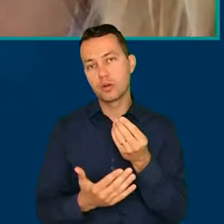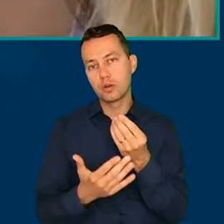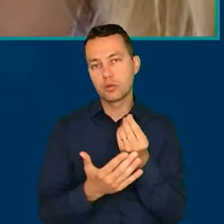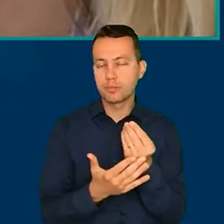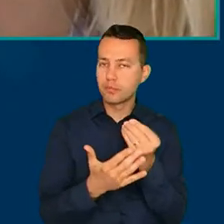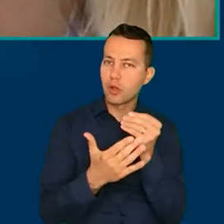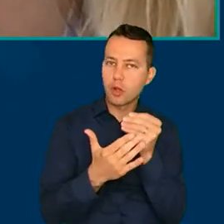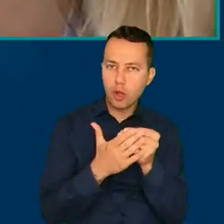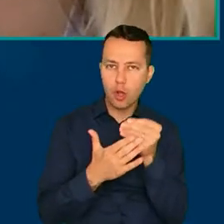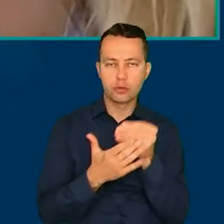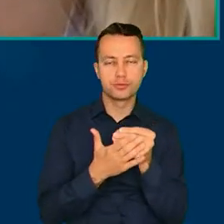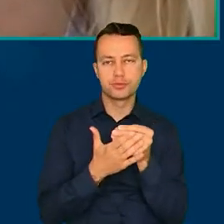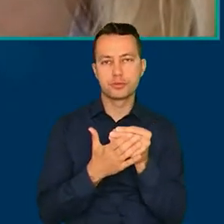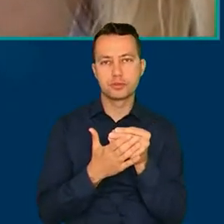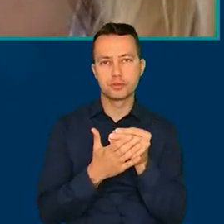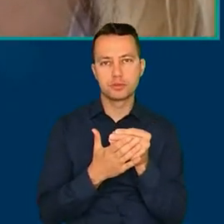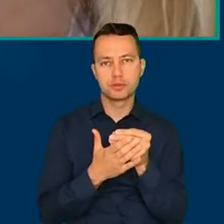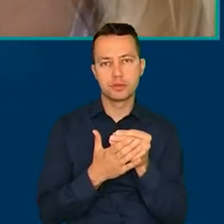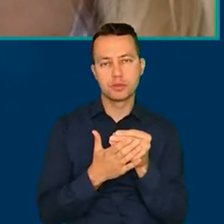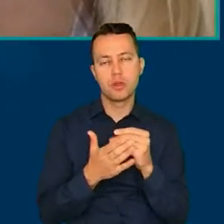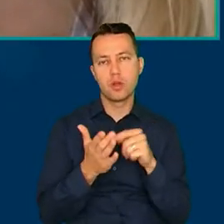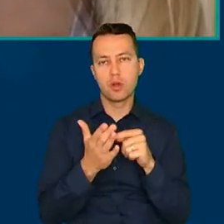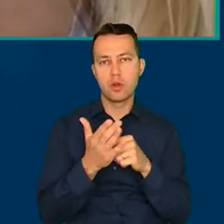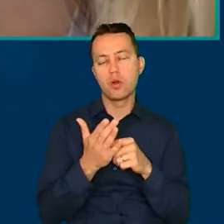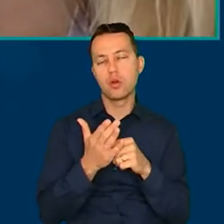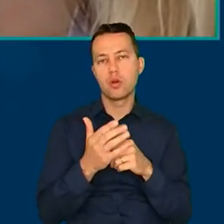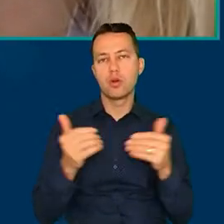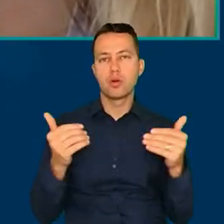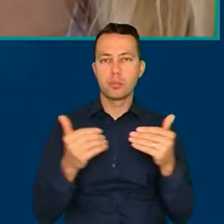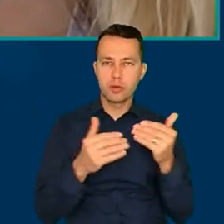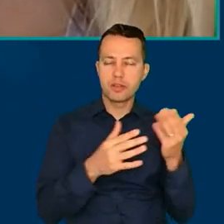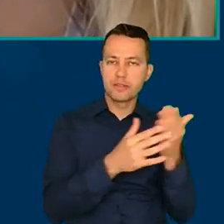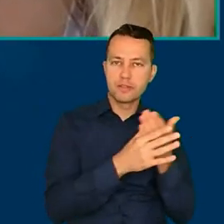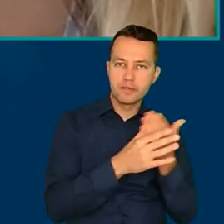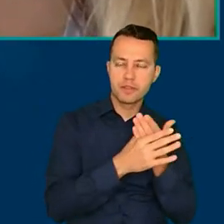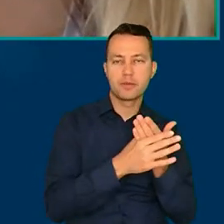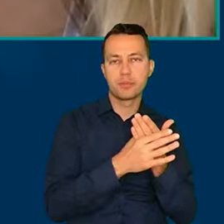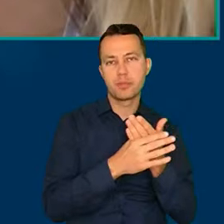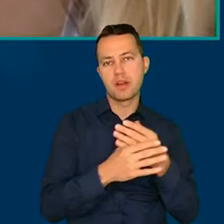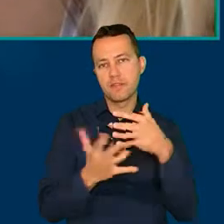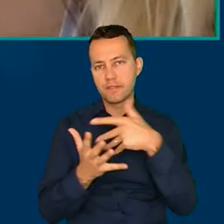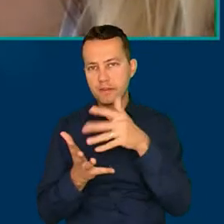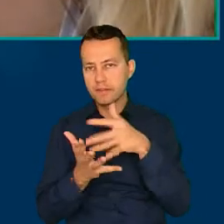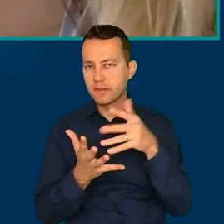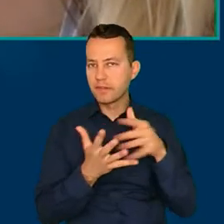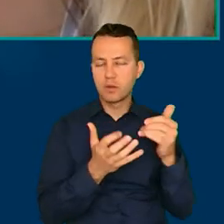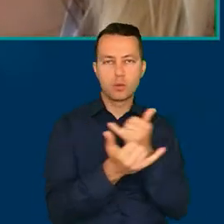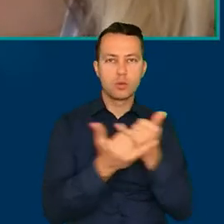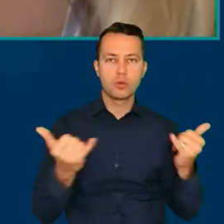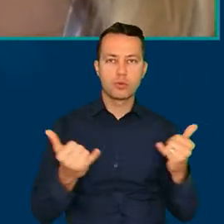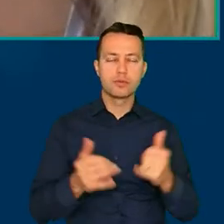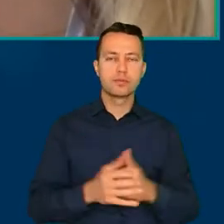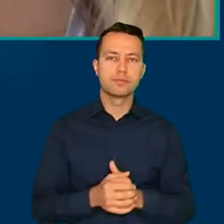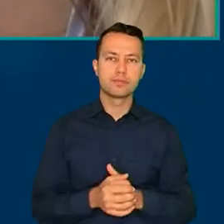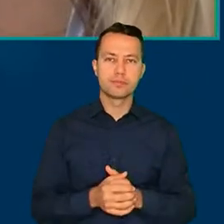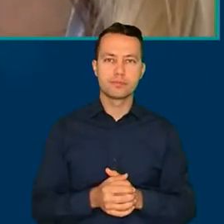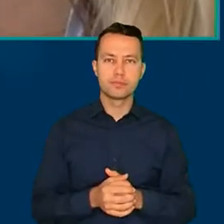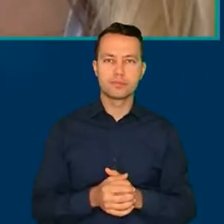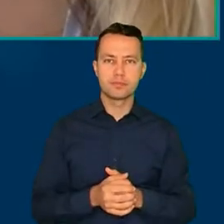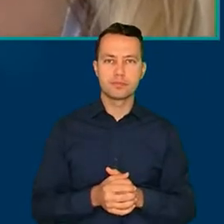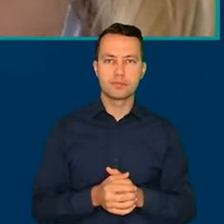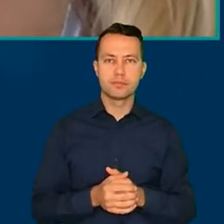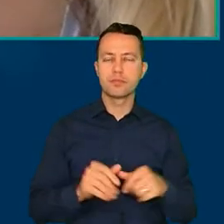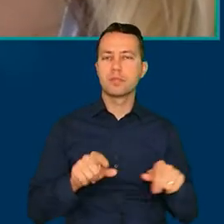most grave, broad, and irremediable. So it'll be something that investors will want to